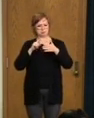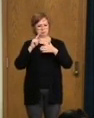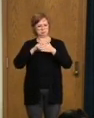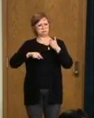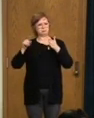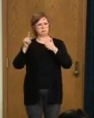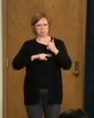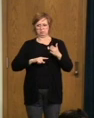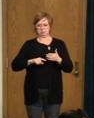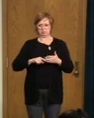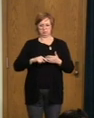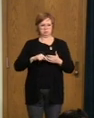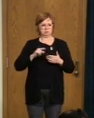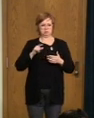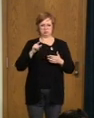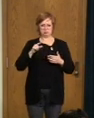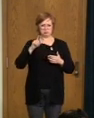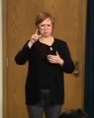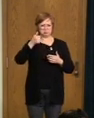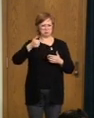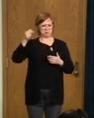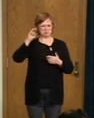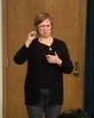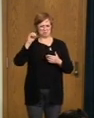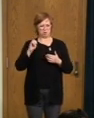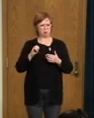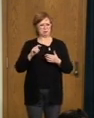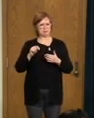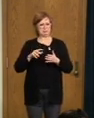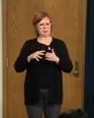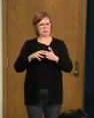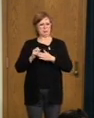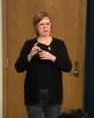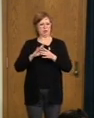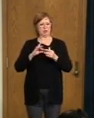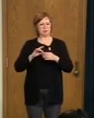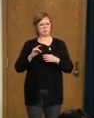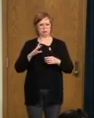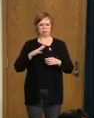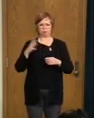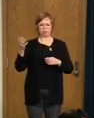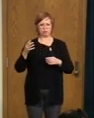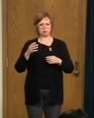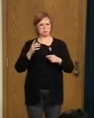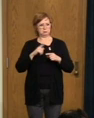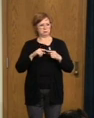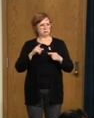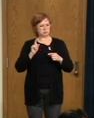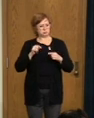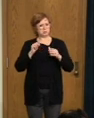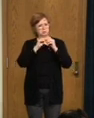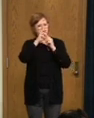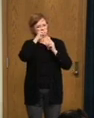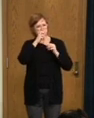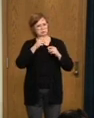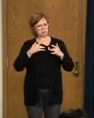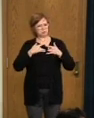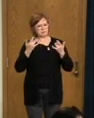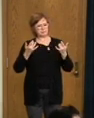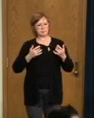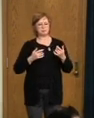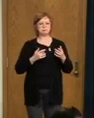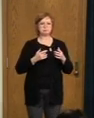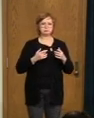because of political considerations, because of where they come from. There's certain elements of the group that do support